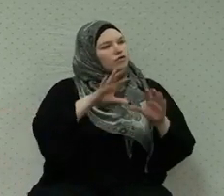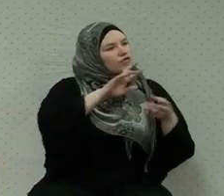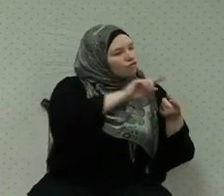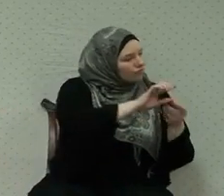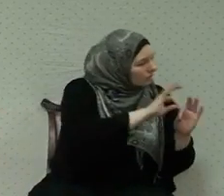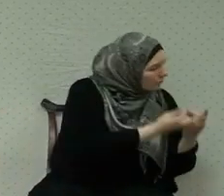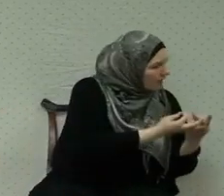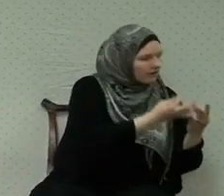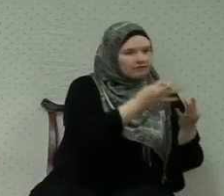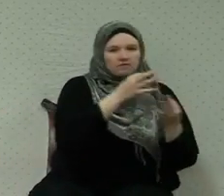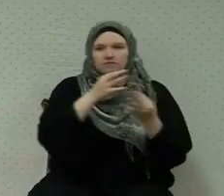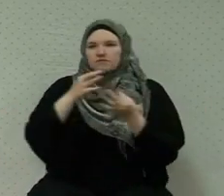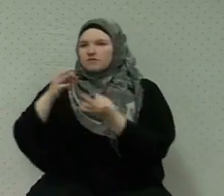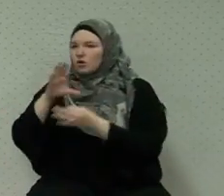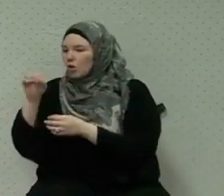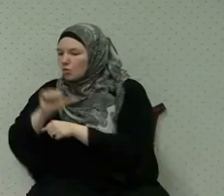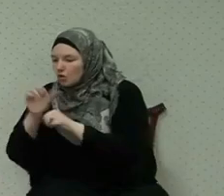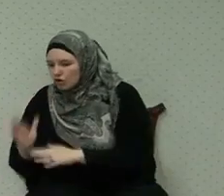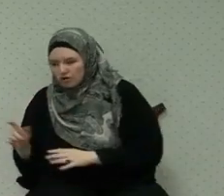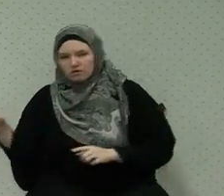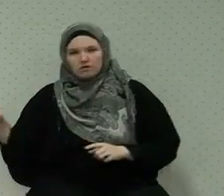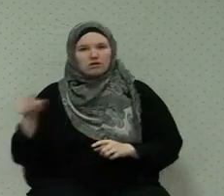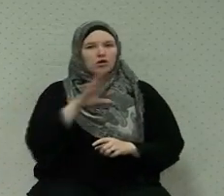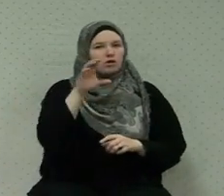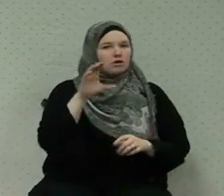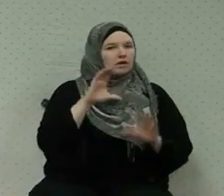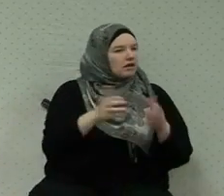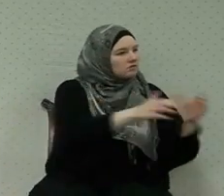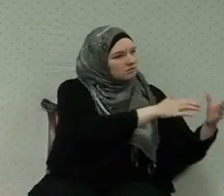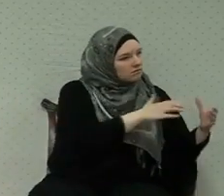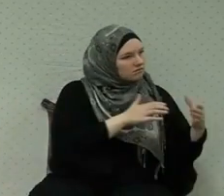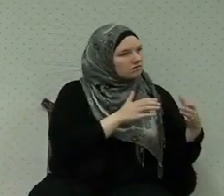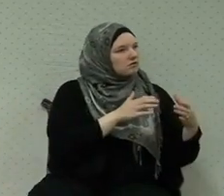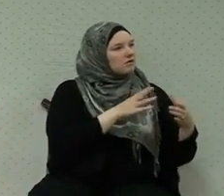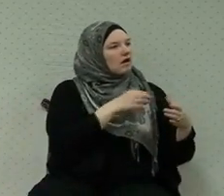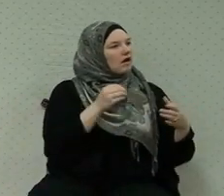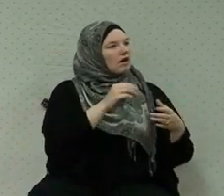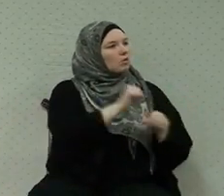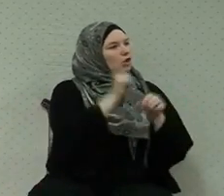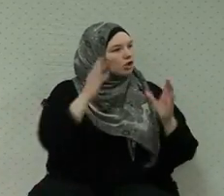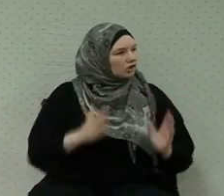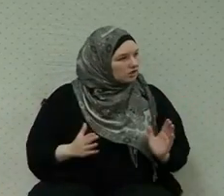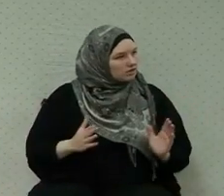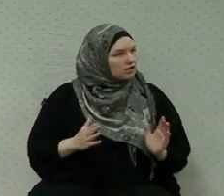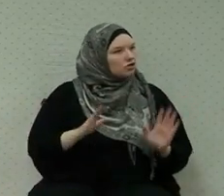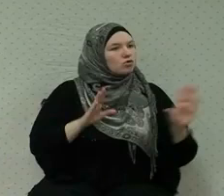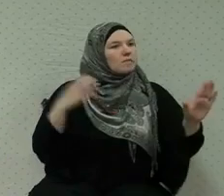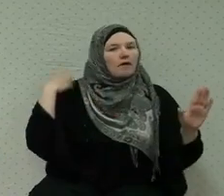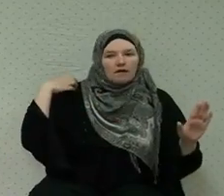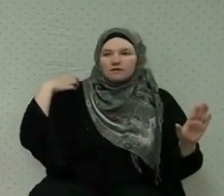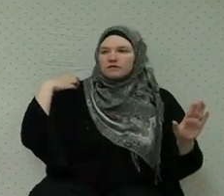and associates, your peers, your classmates, your fellow workers, your boss,